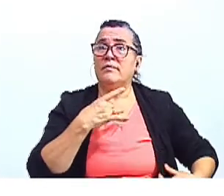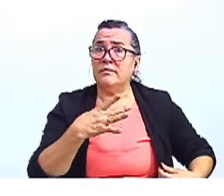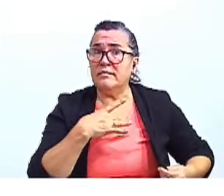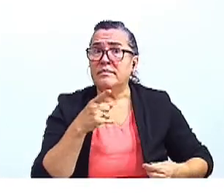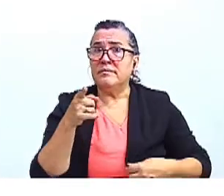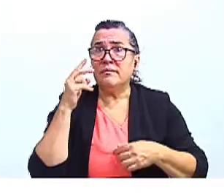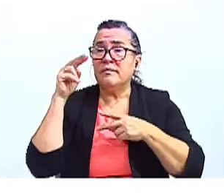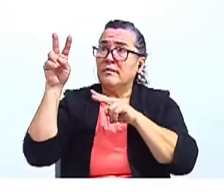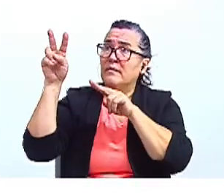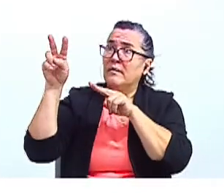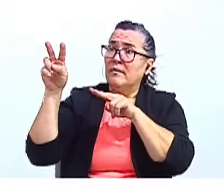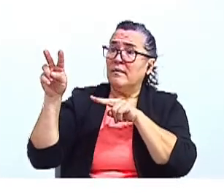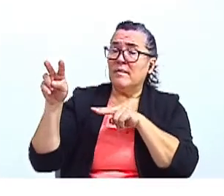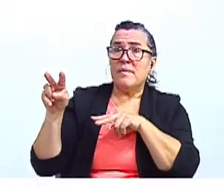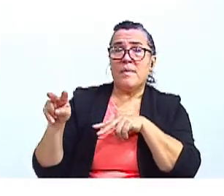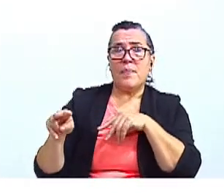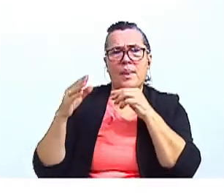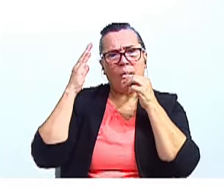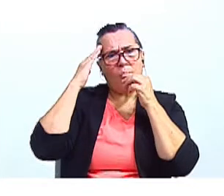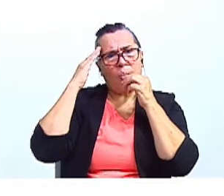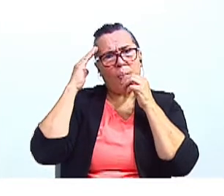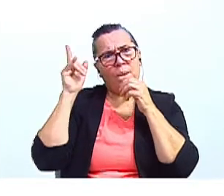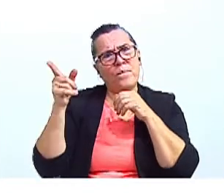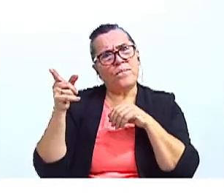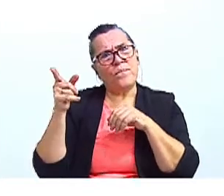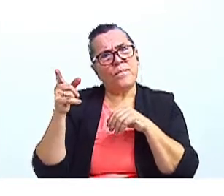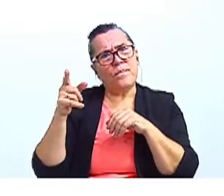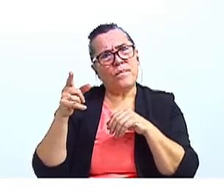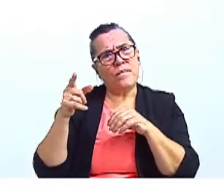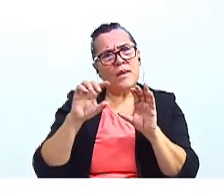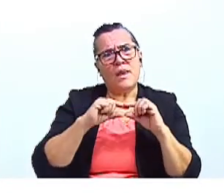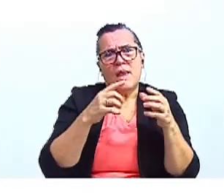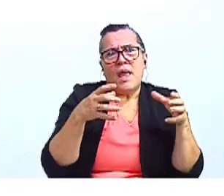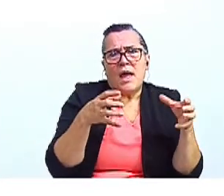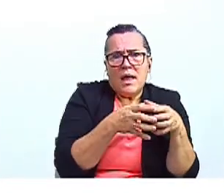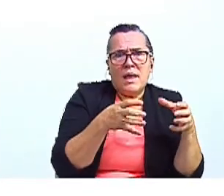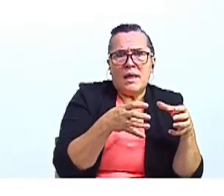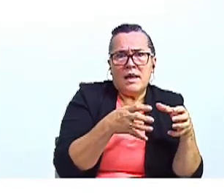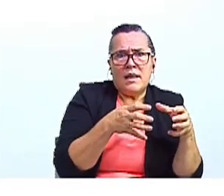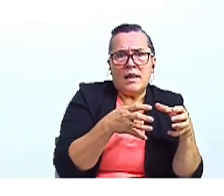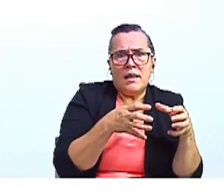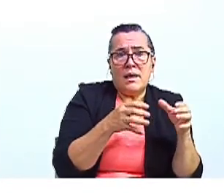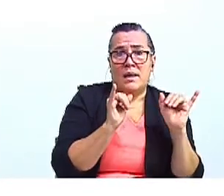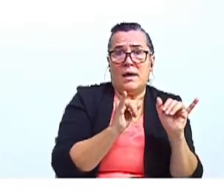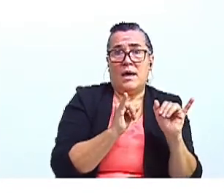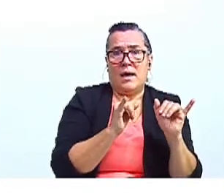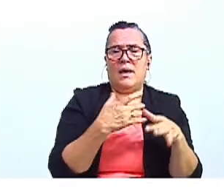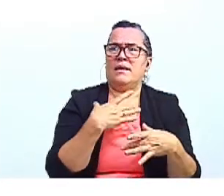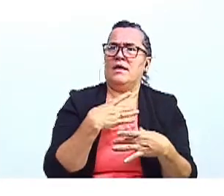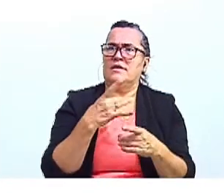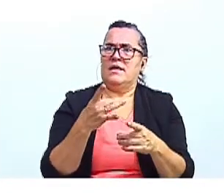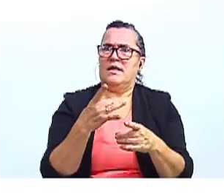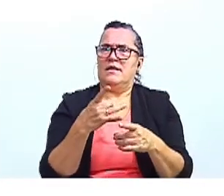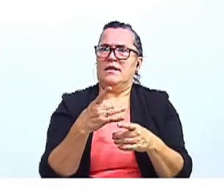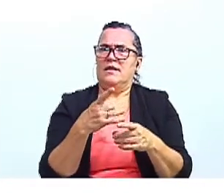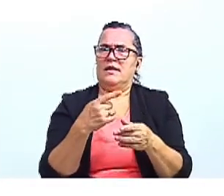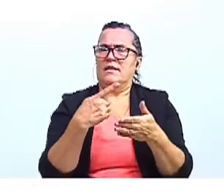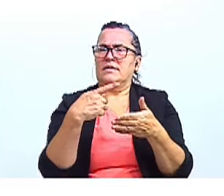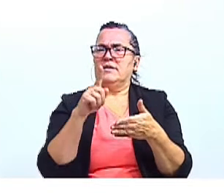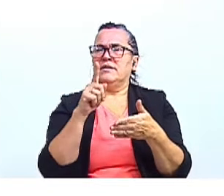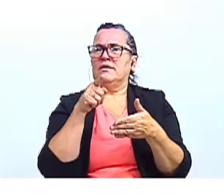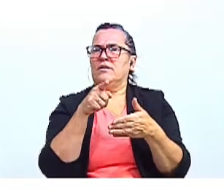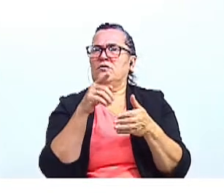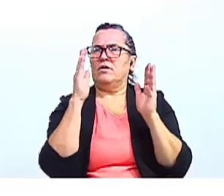interesting, right? Did you know about cliques? How interesting. Let's check if you